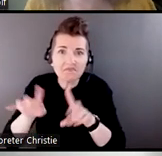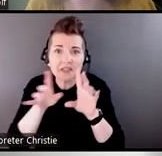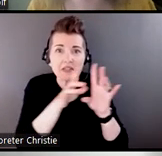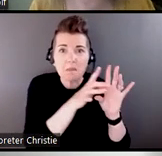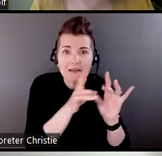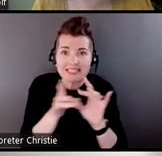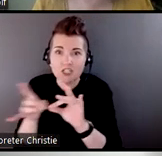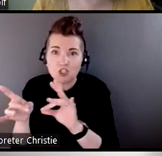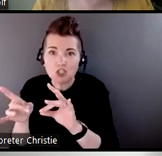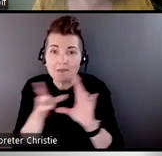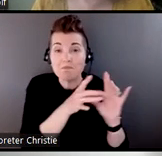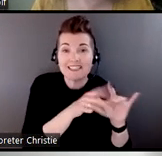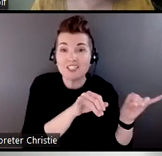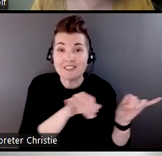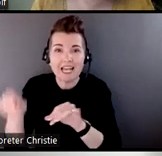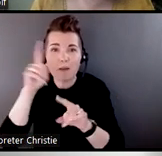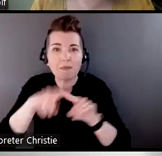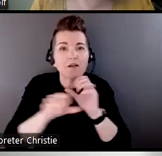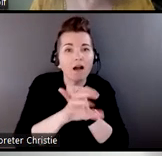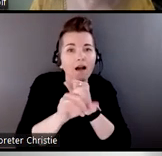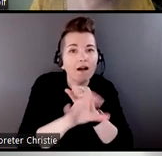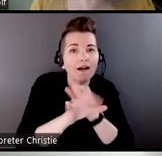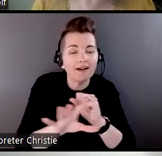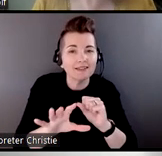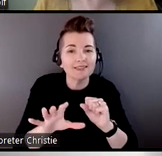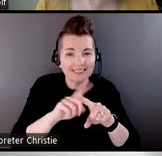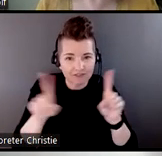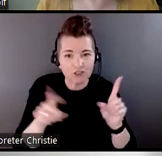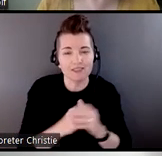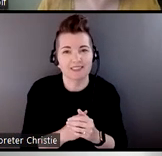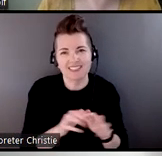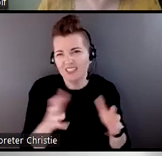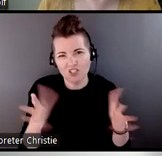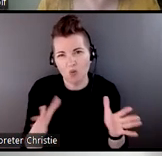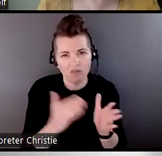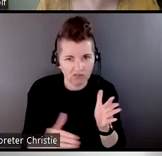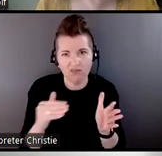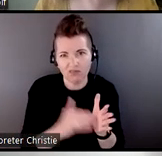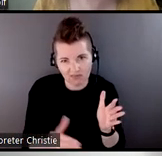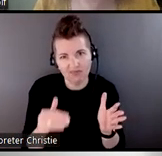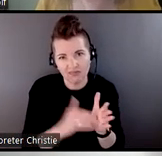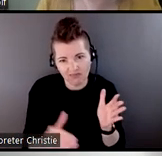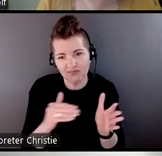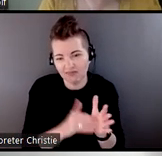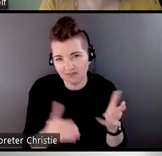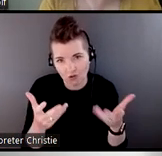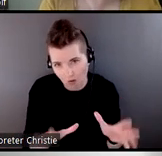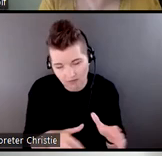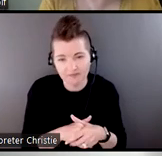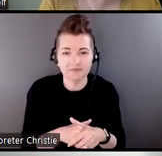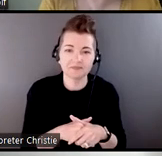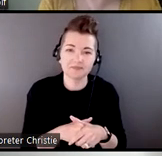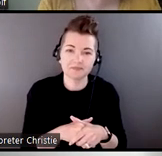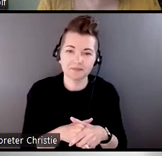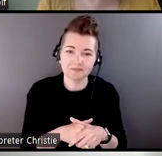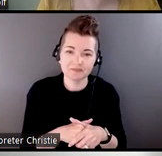so it doesn't feel too repetitive. And you always want to be, there's certain things that you always want to be doing,